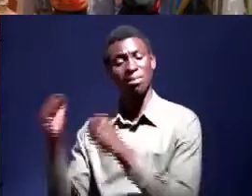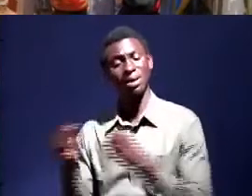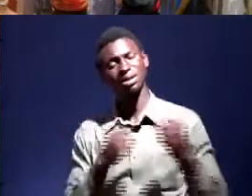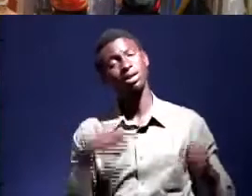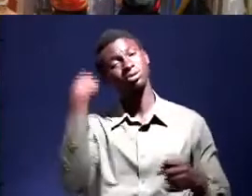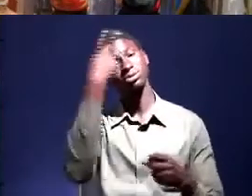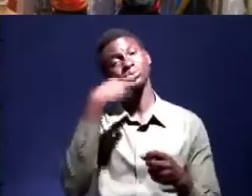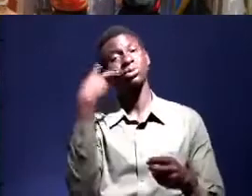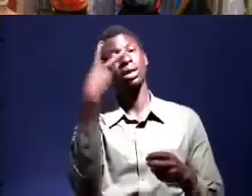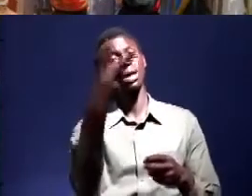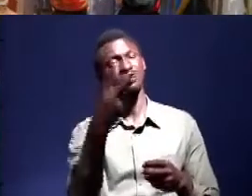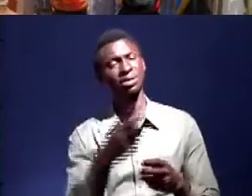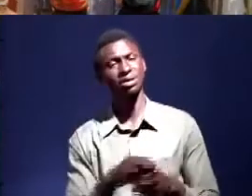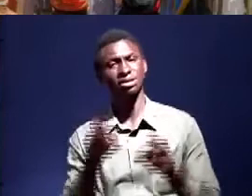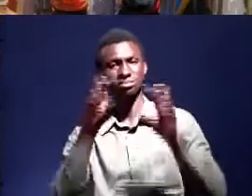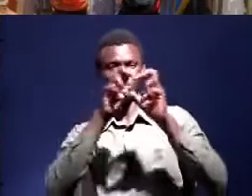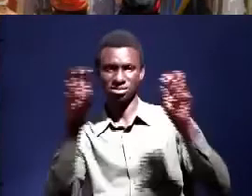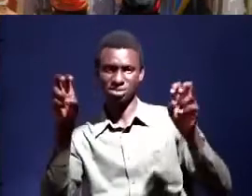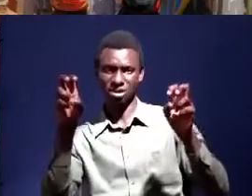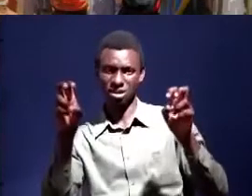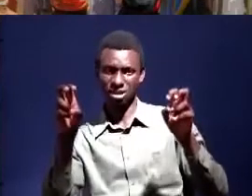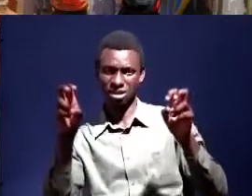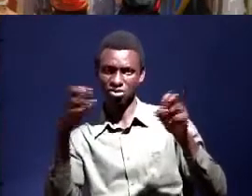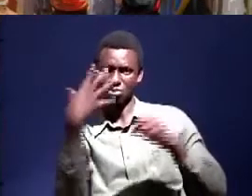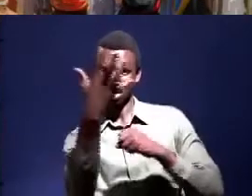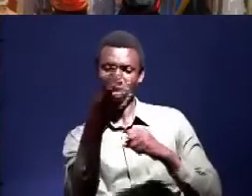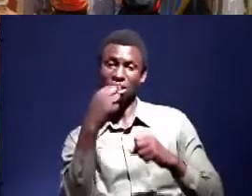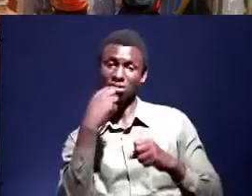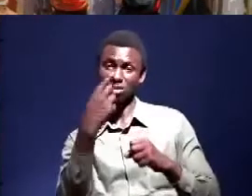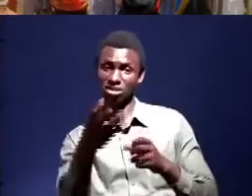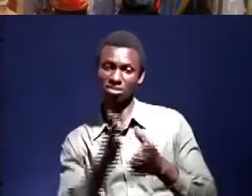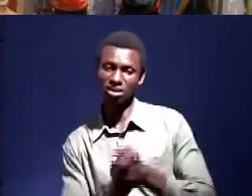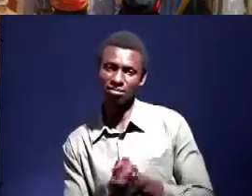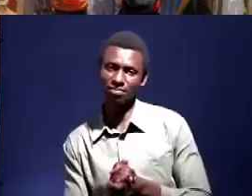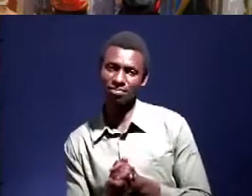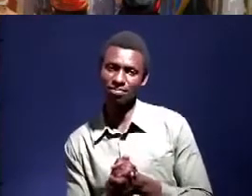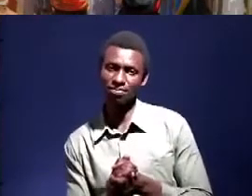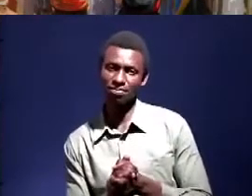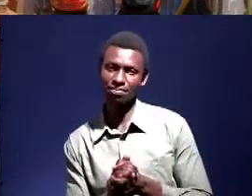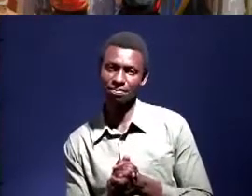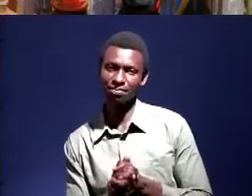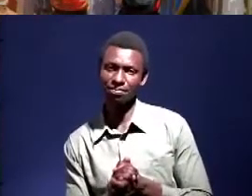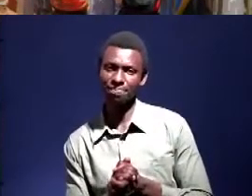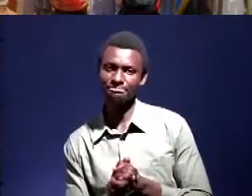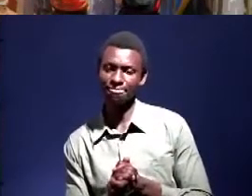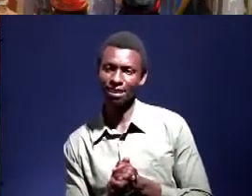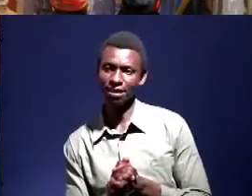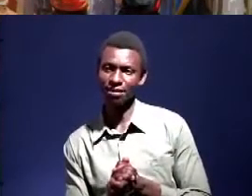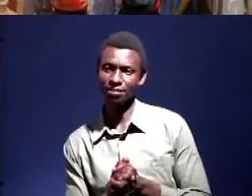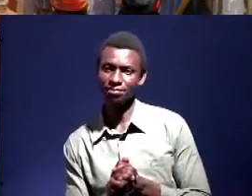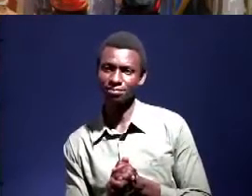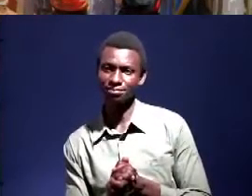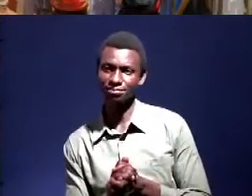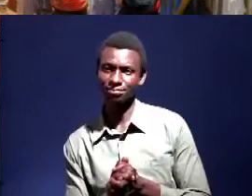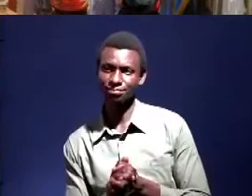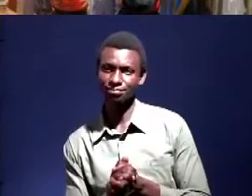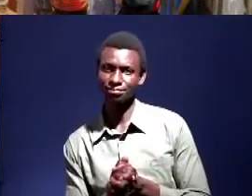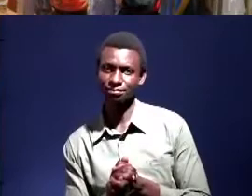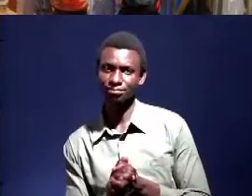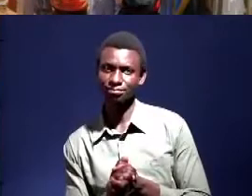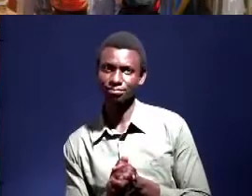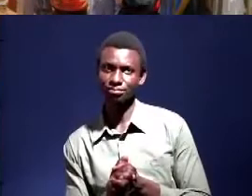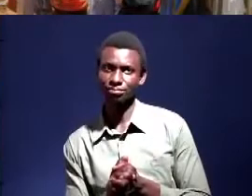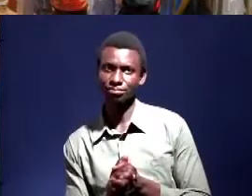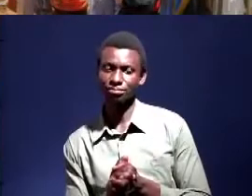wa then Peter said, let every one of you be baptized. Petro akasema, hebu kila mmoja na abatizwe. Let every one